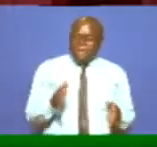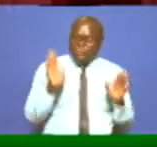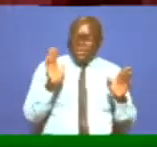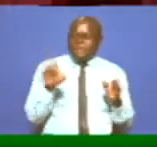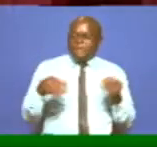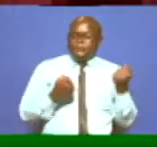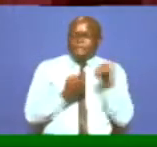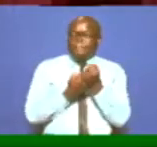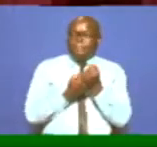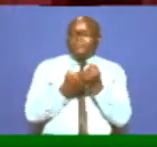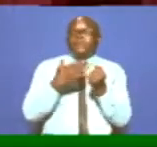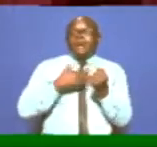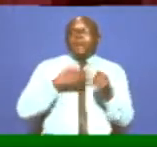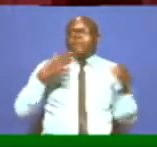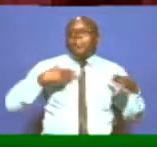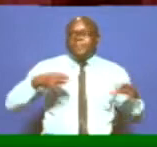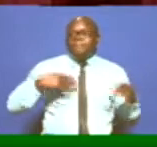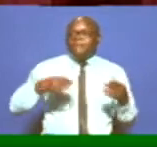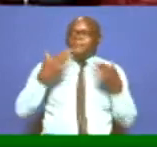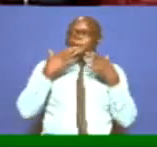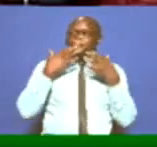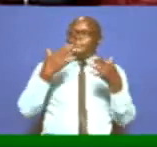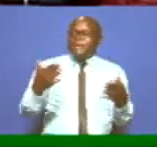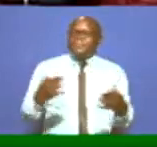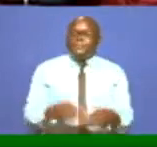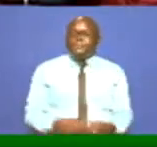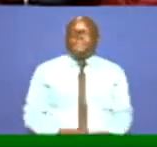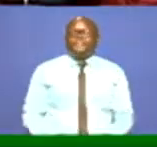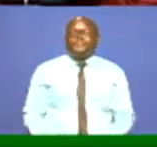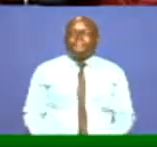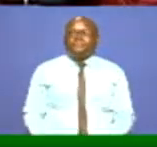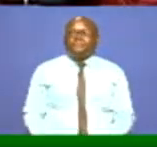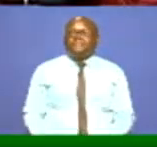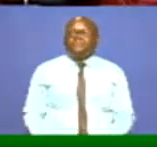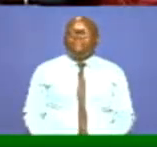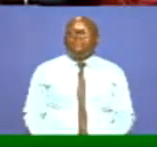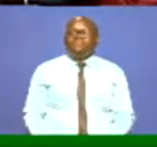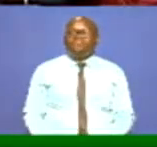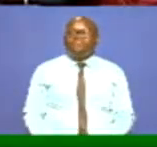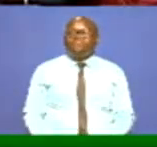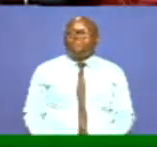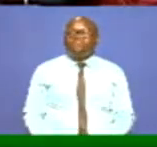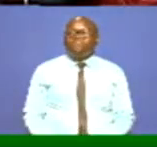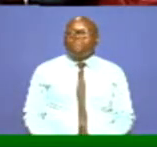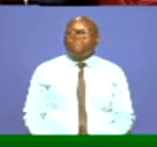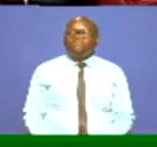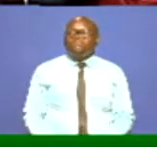support our people. I thank you, Honorable Speaker. You are a drop in the sea when you